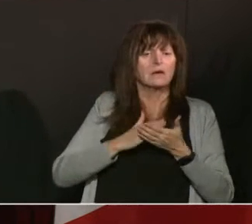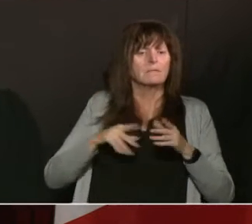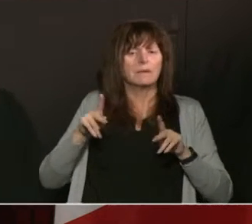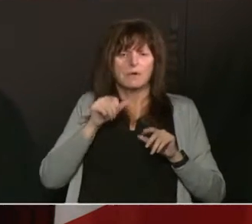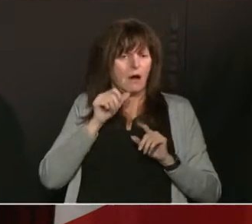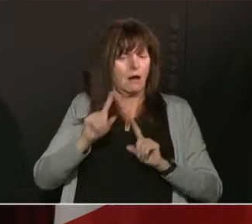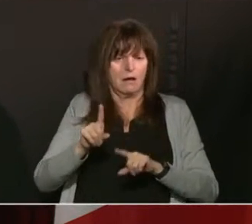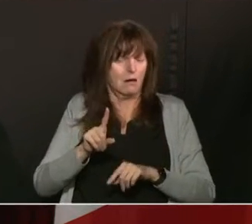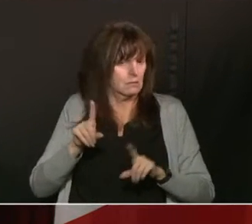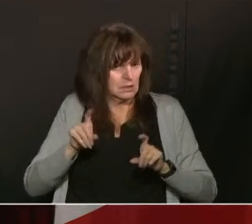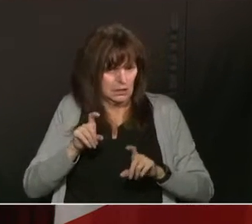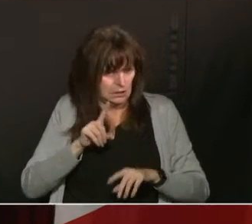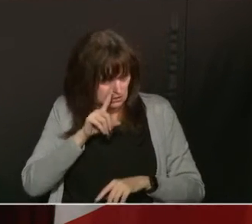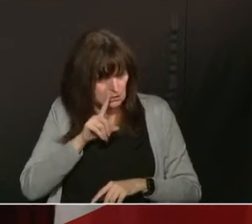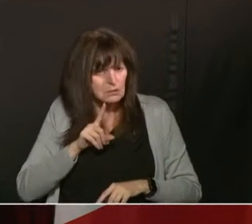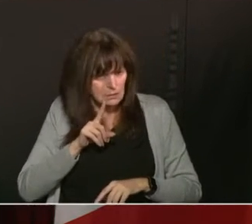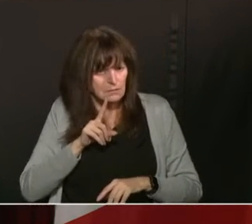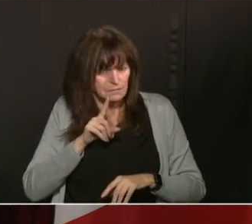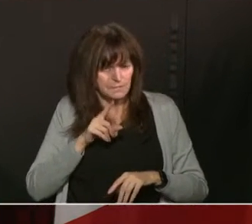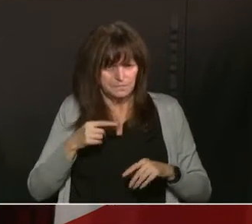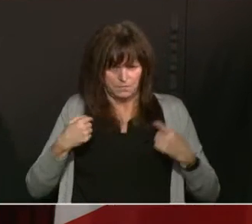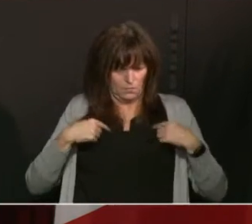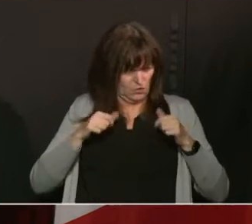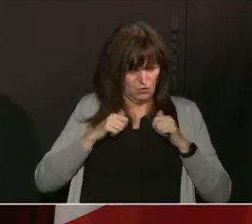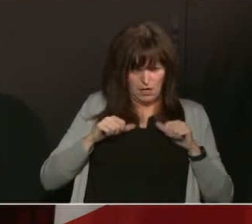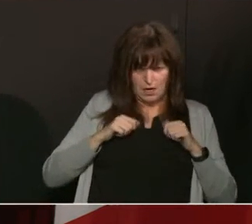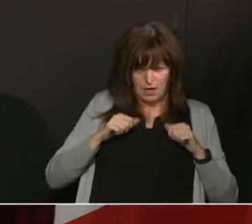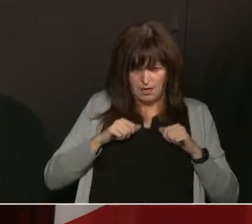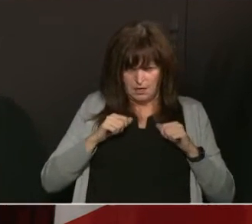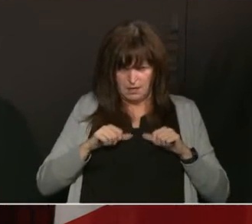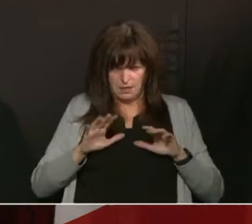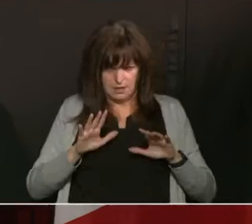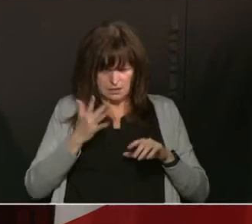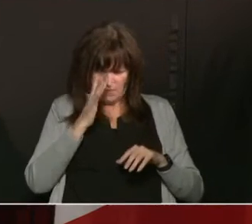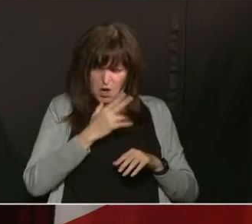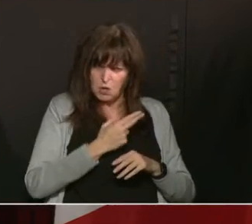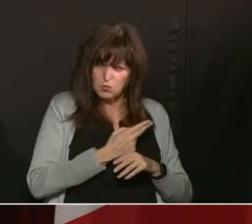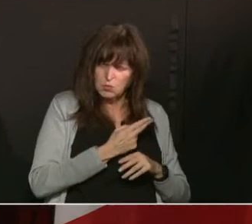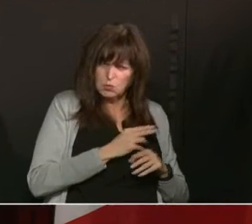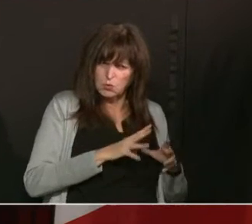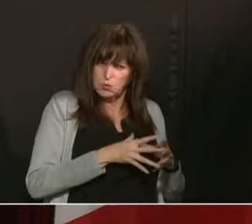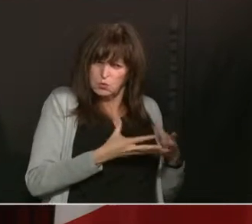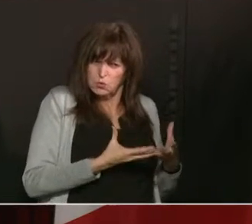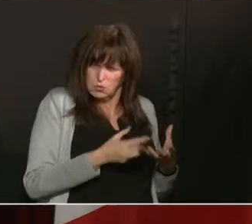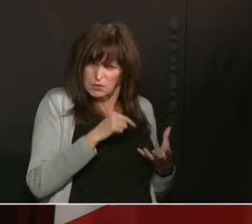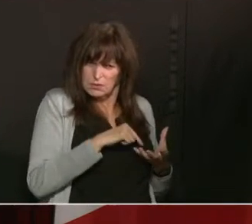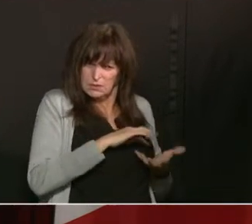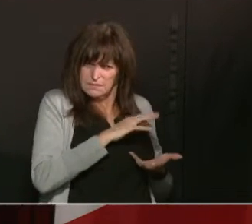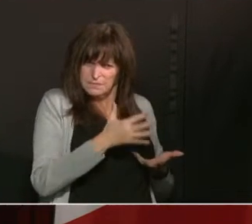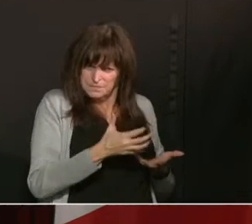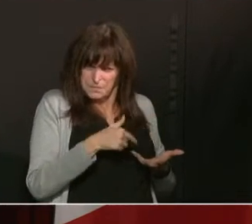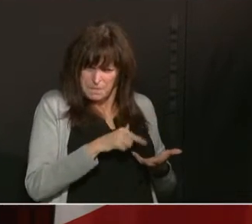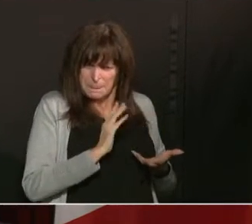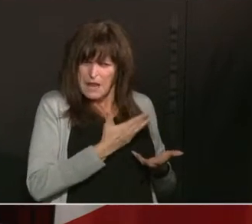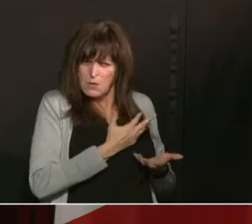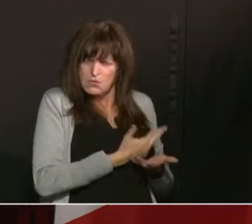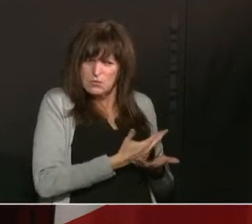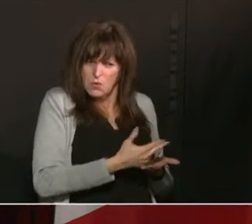and that is trending up. And the next piece is the impact on the intensive care unit. So we're